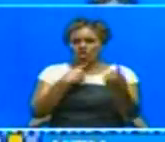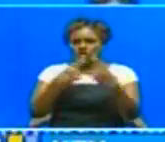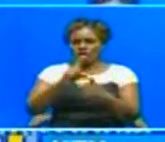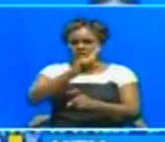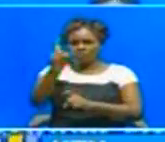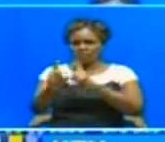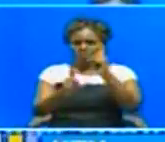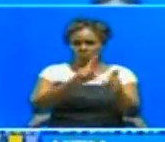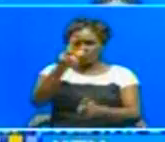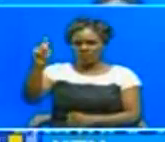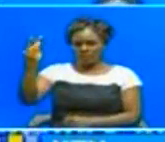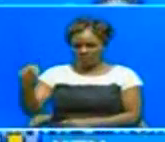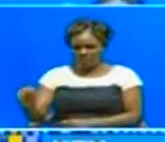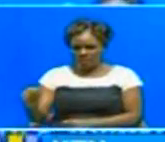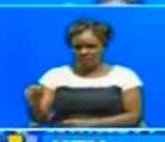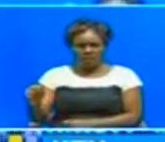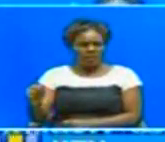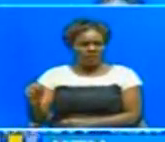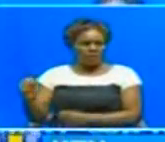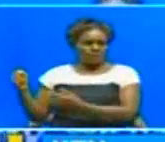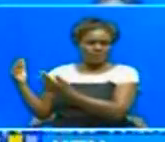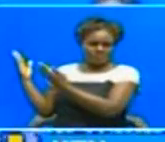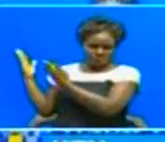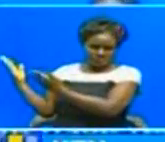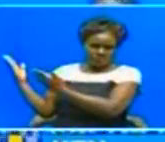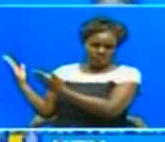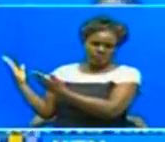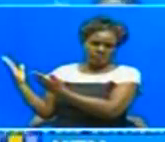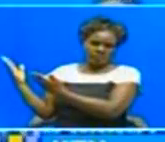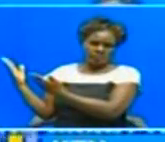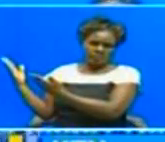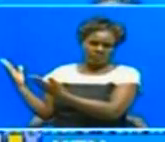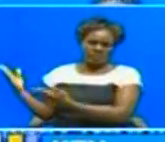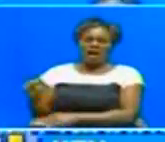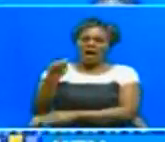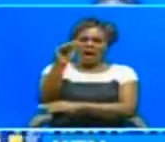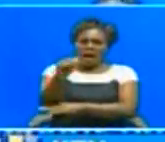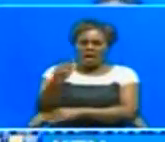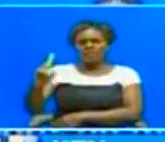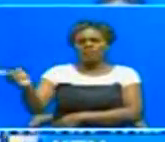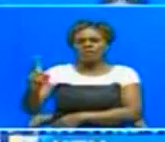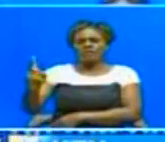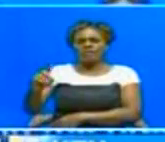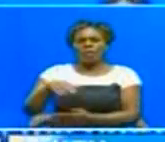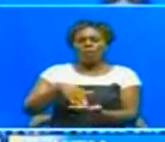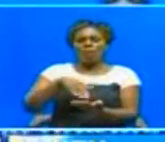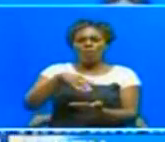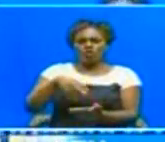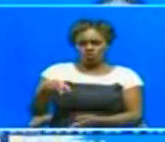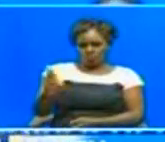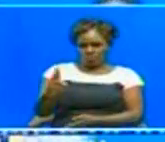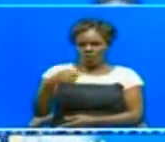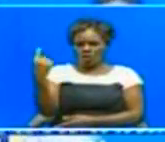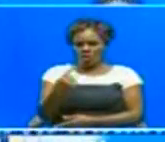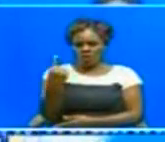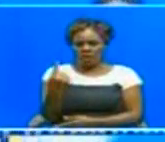interview on KTN, Bill Okero and Balambala Member of Parliament Abdi Kadir Omar requested the president for more than just arming chiefs and